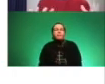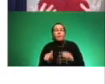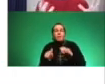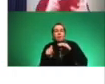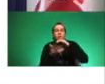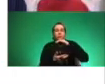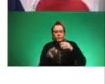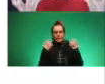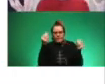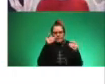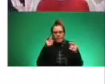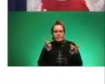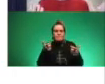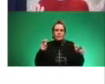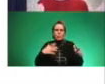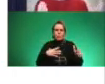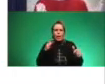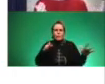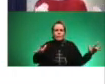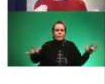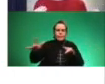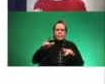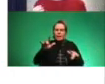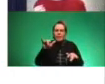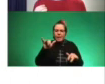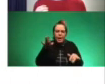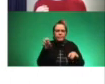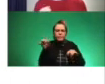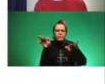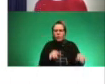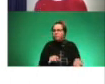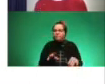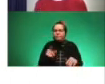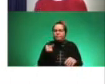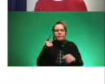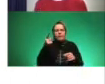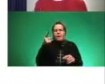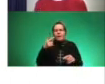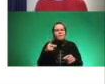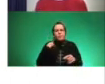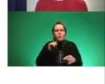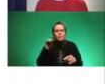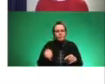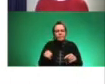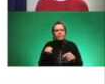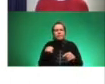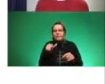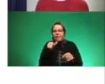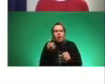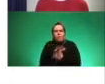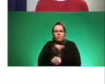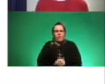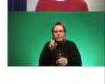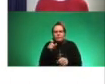when you think of this great white wilderness covered in snow and ice, we have less than half of 1% of Antarctica not covered by ice. This